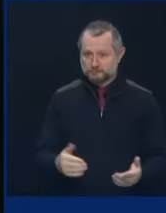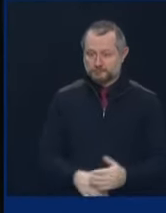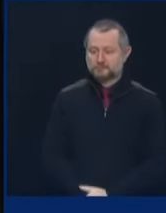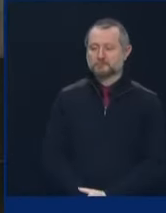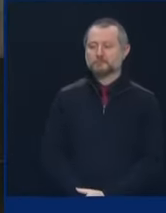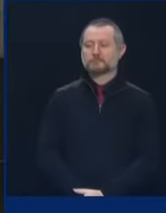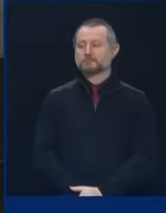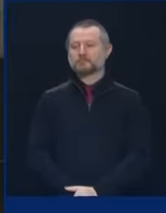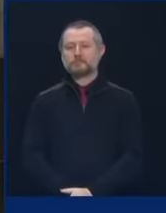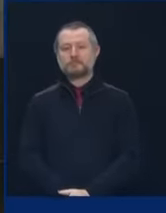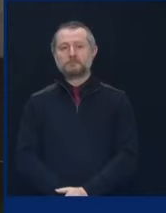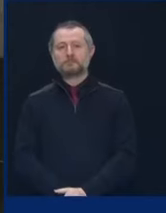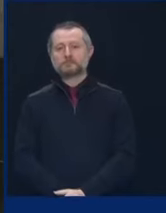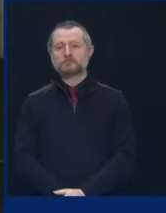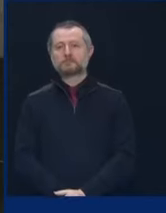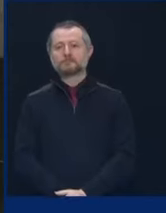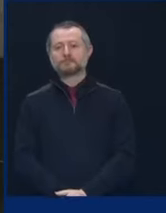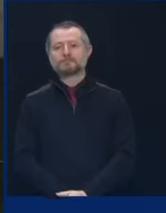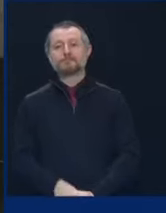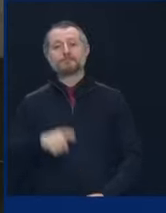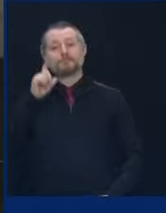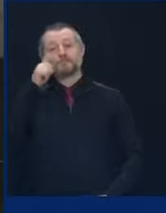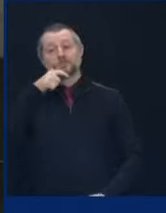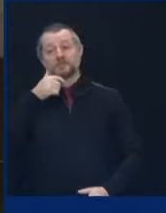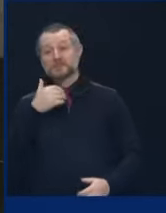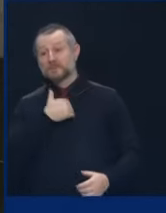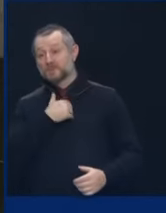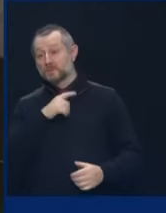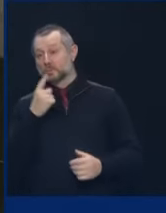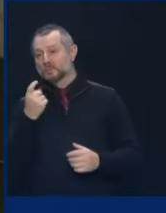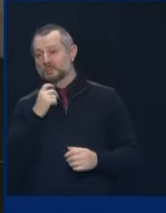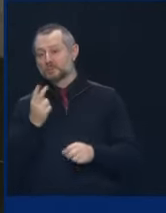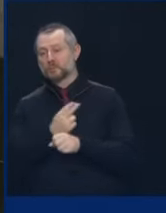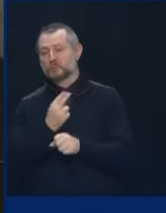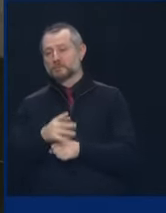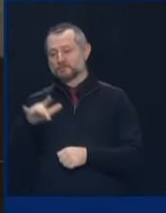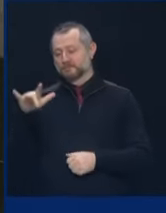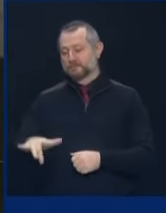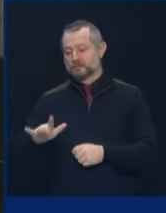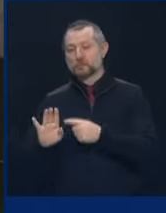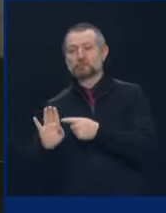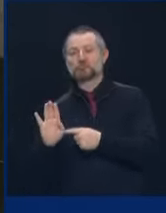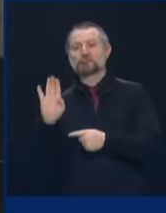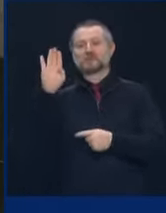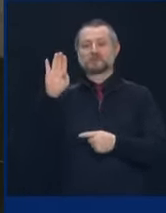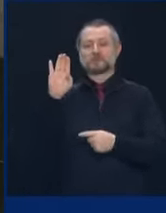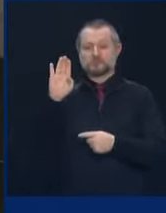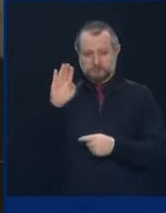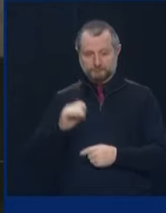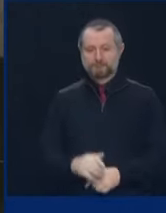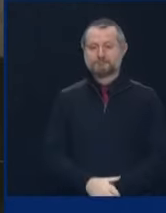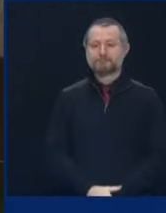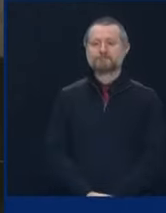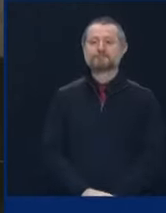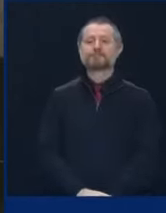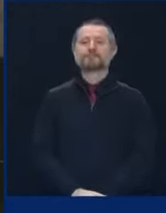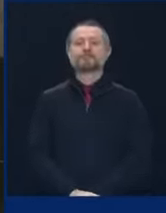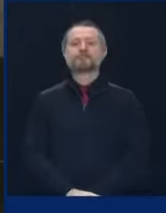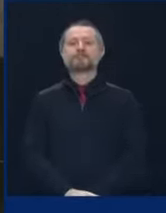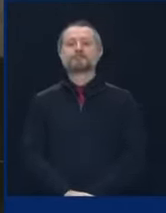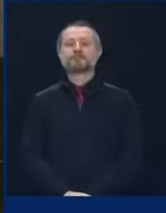Thank you, Governor. If you'd like to ask a question, please use the raise hand function at the bottom of your window. We'll take a moment to compile the Q&A roster.